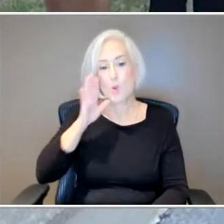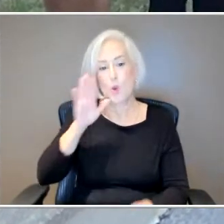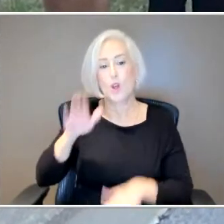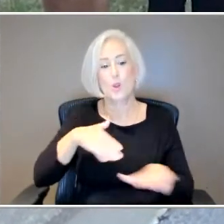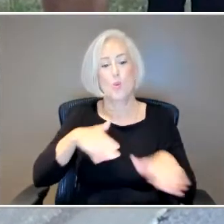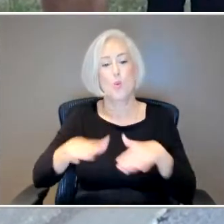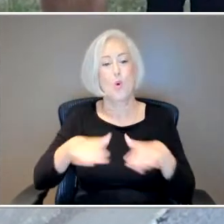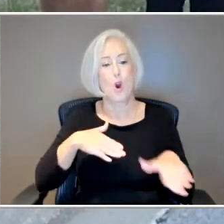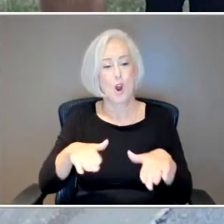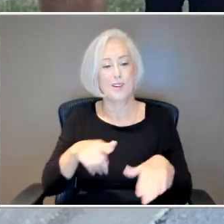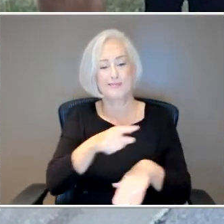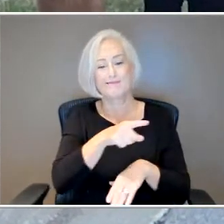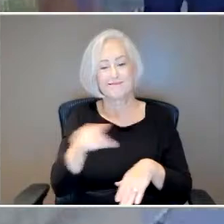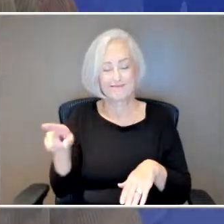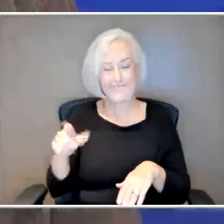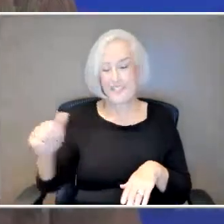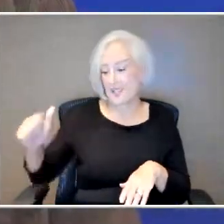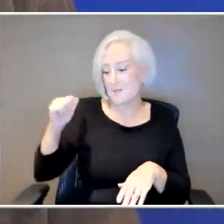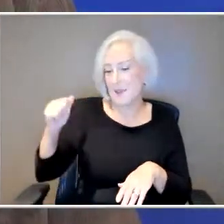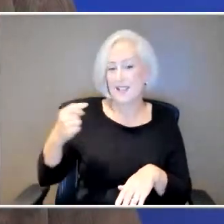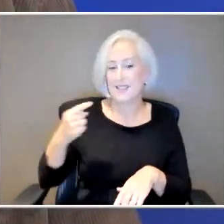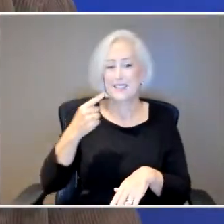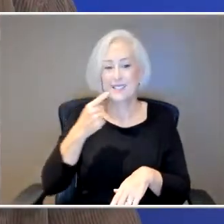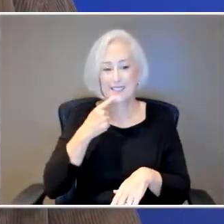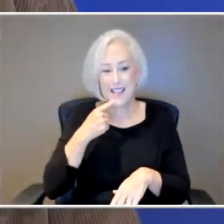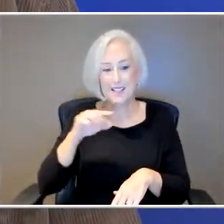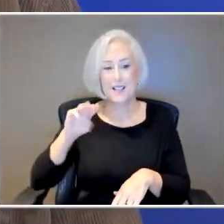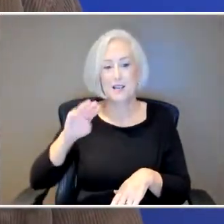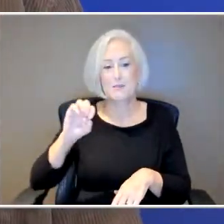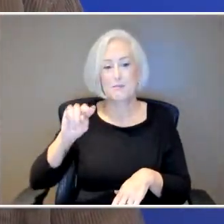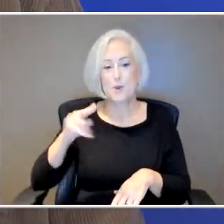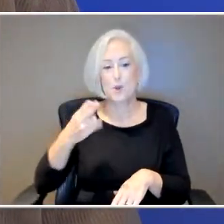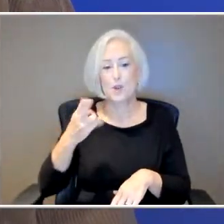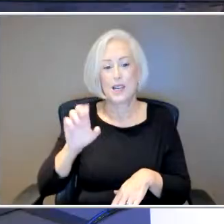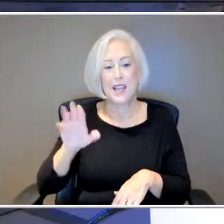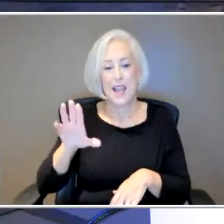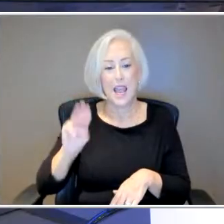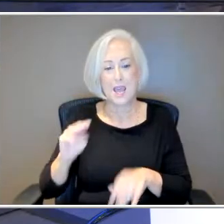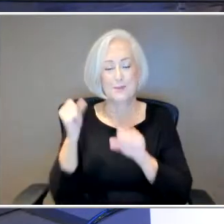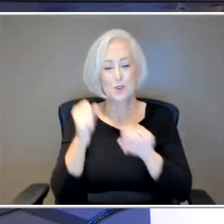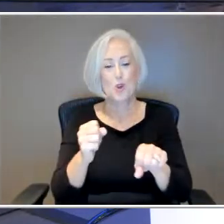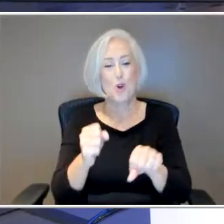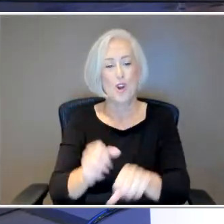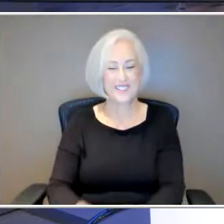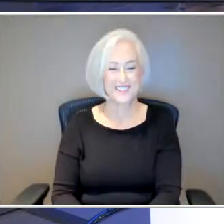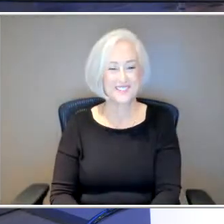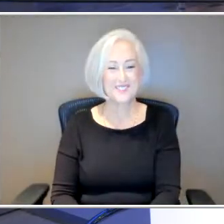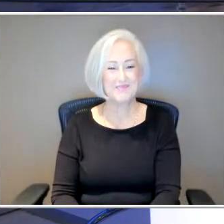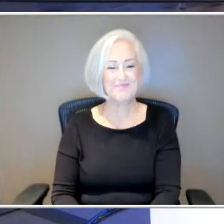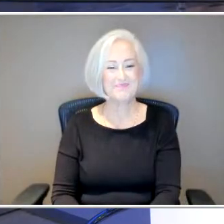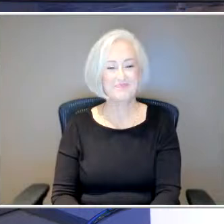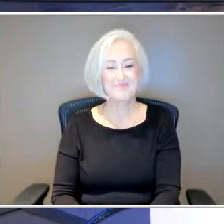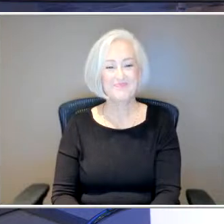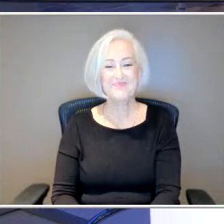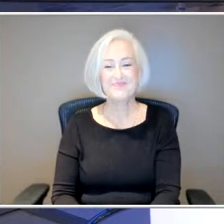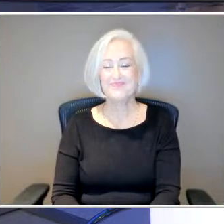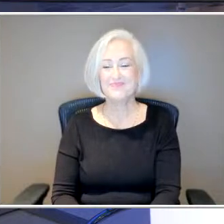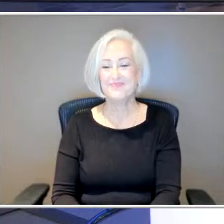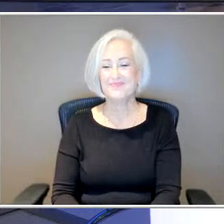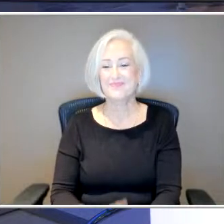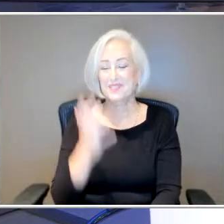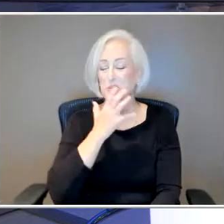on, and on the back it says Mooneyham Strong. Oh, that's so beautiful, and that support team is amazing. It